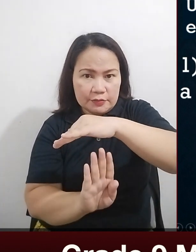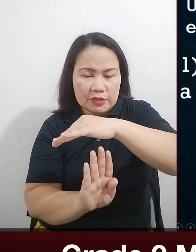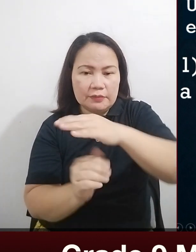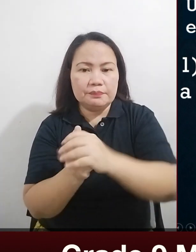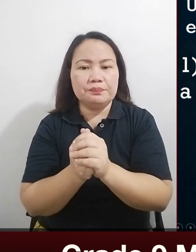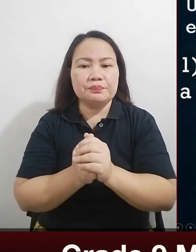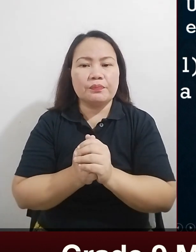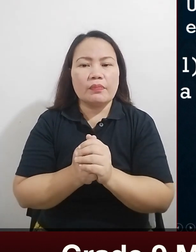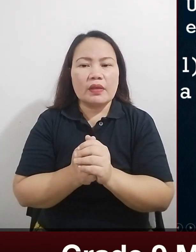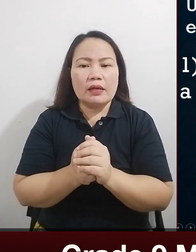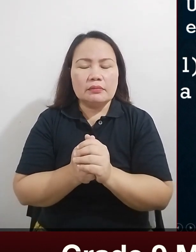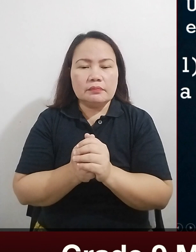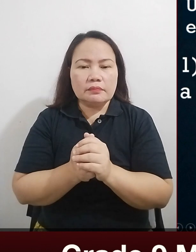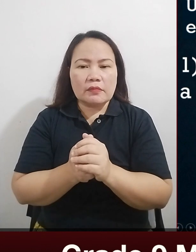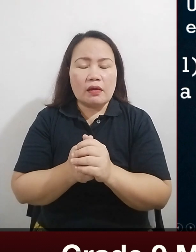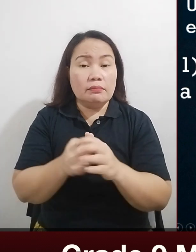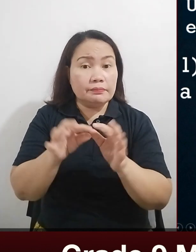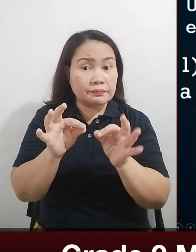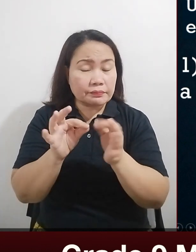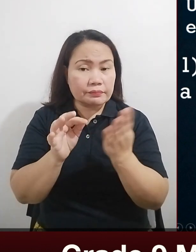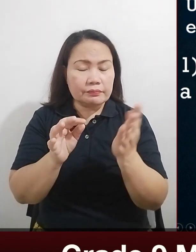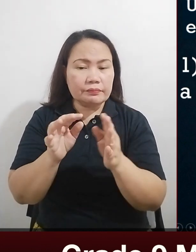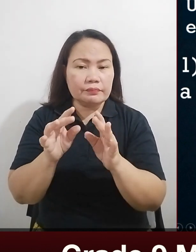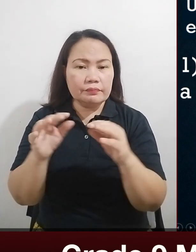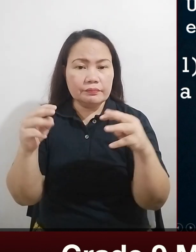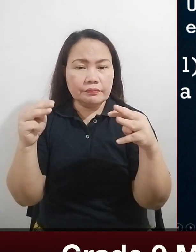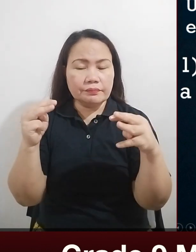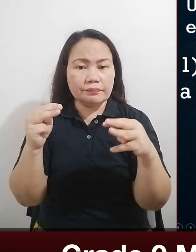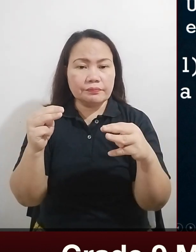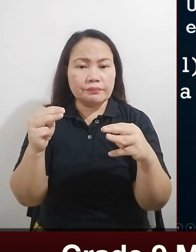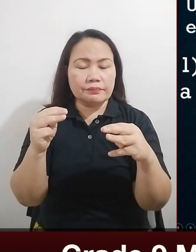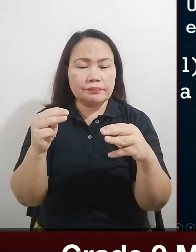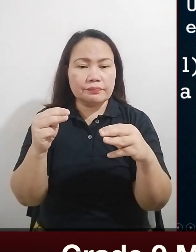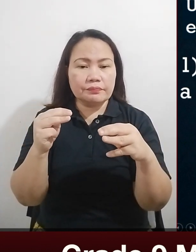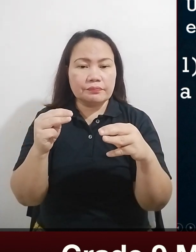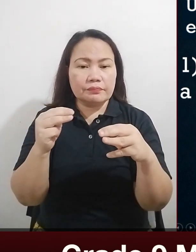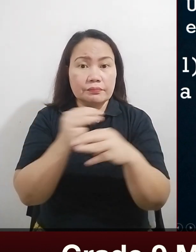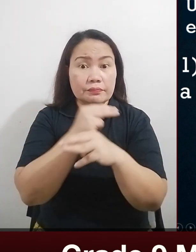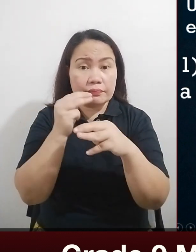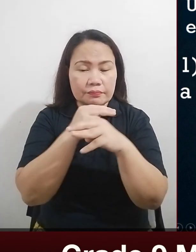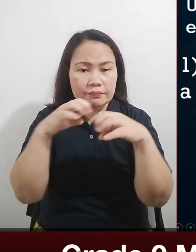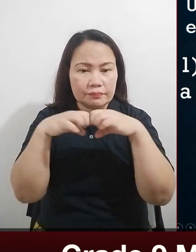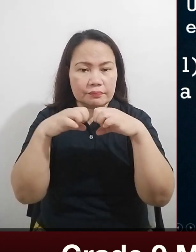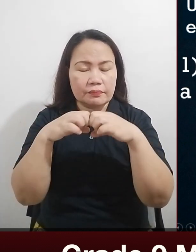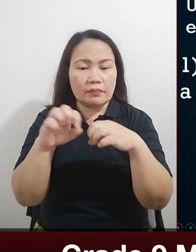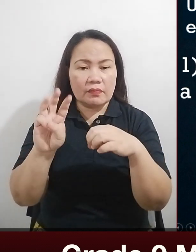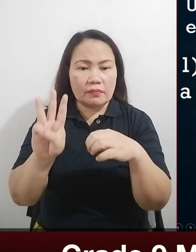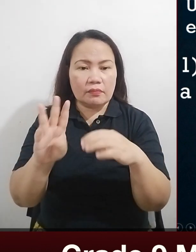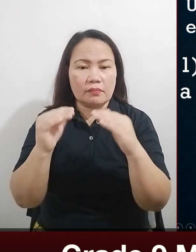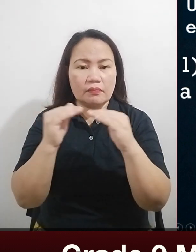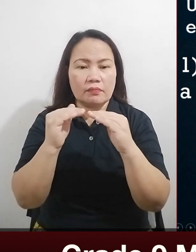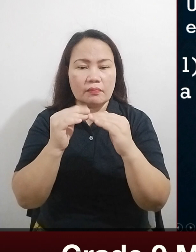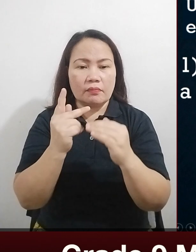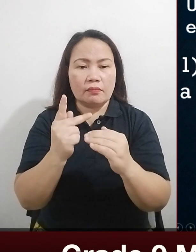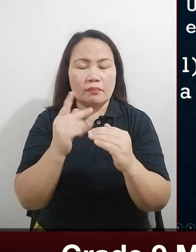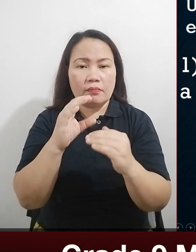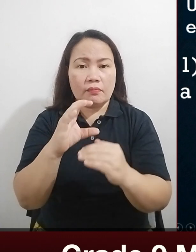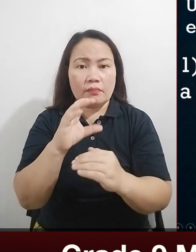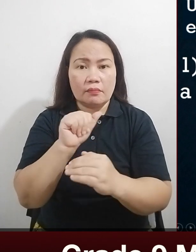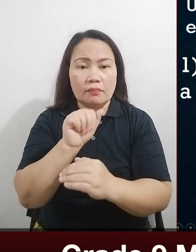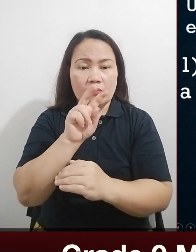B. Again, so pag translate natin ito into equation of variation, this is W equals